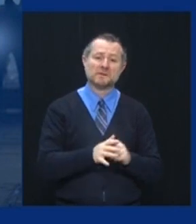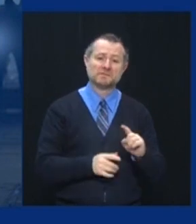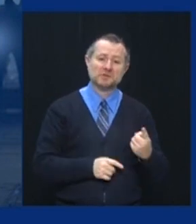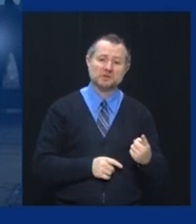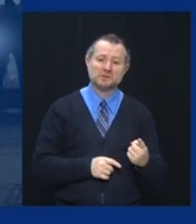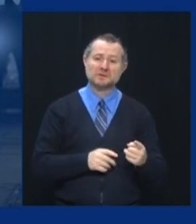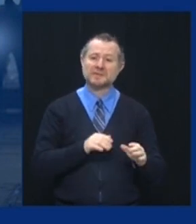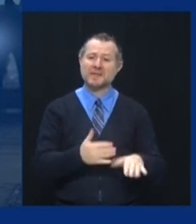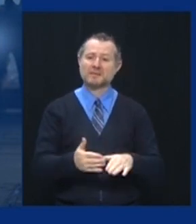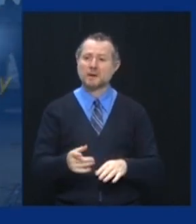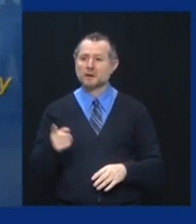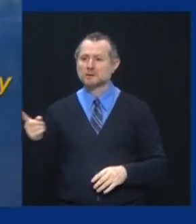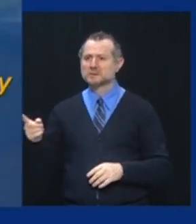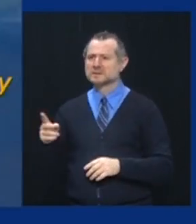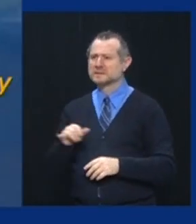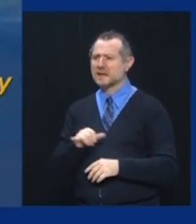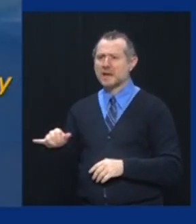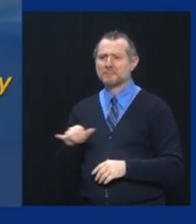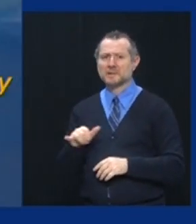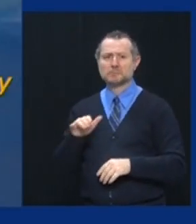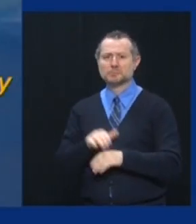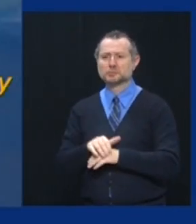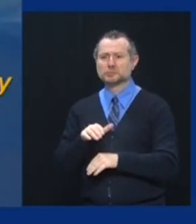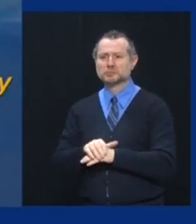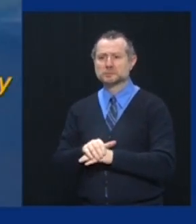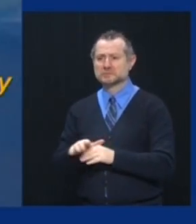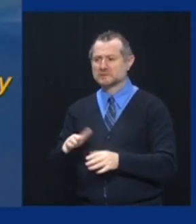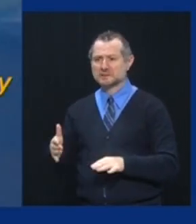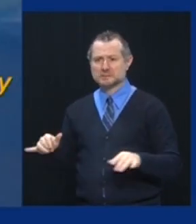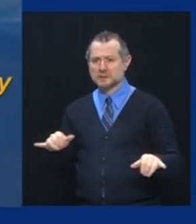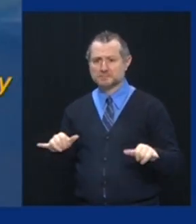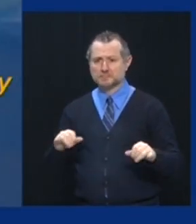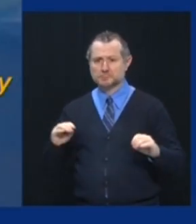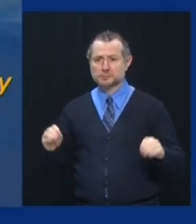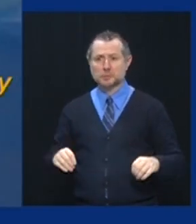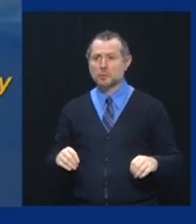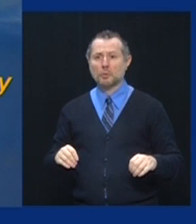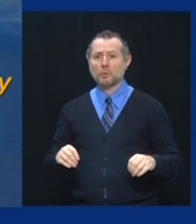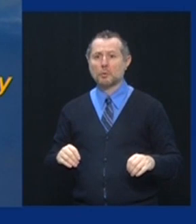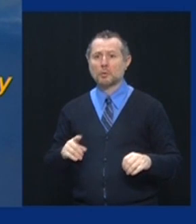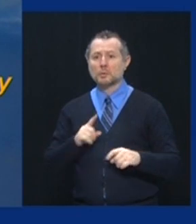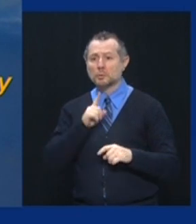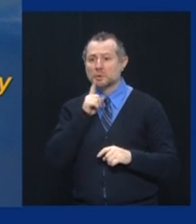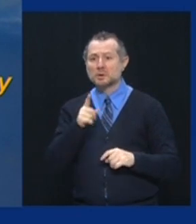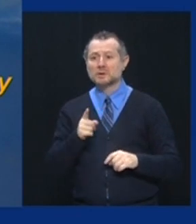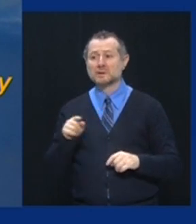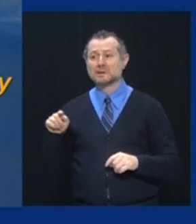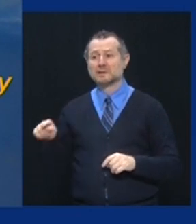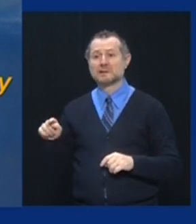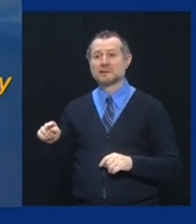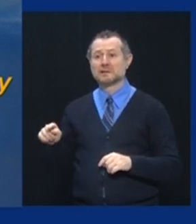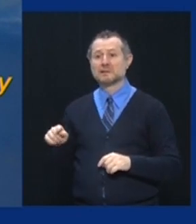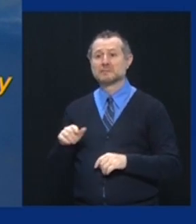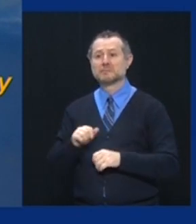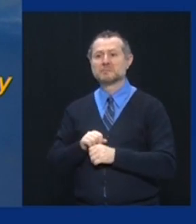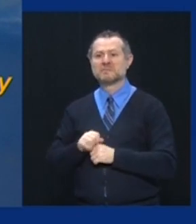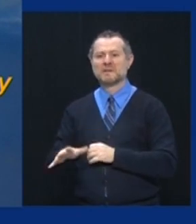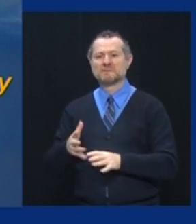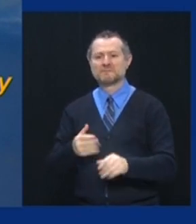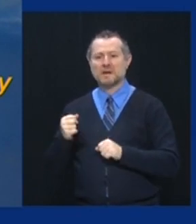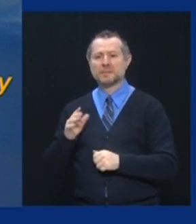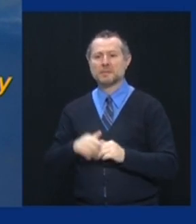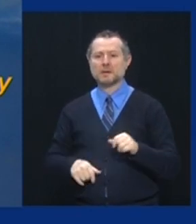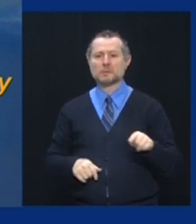more transmittable is a very real problem. And look, we are in a foot race right now, as we